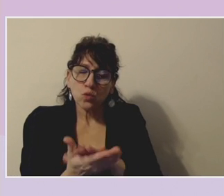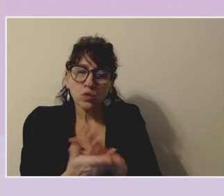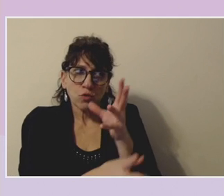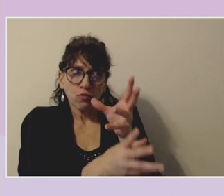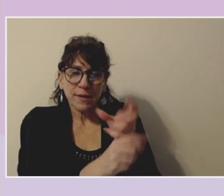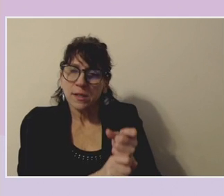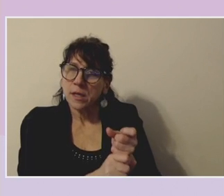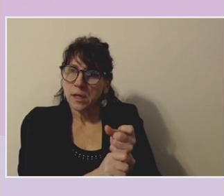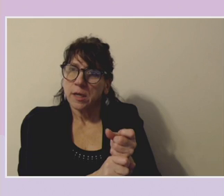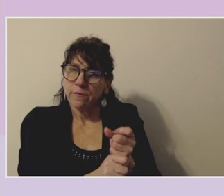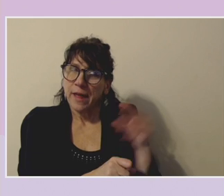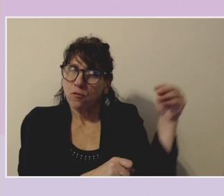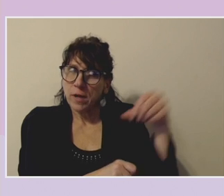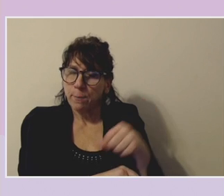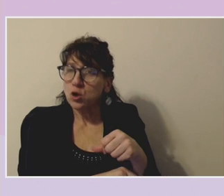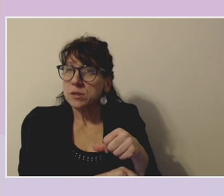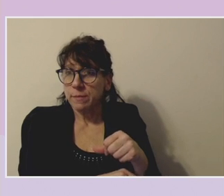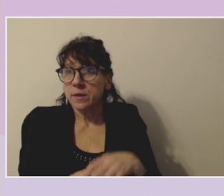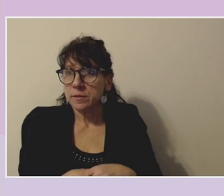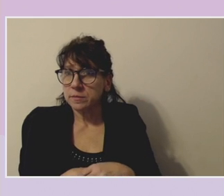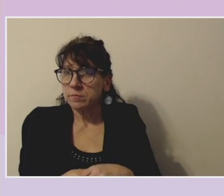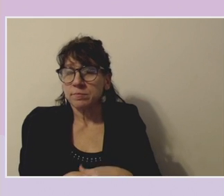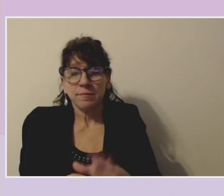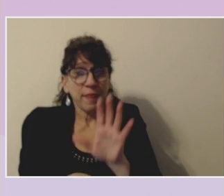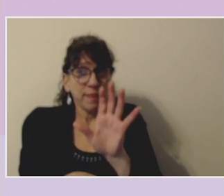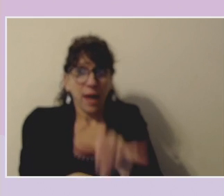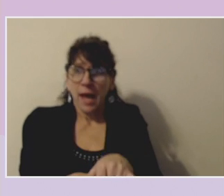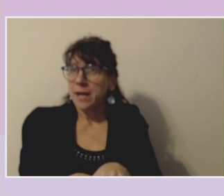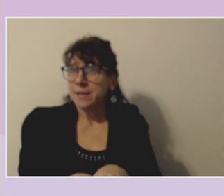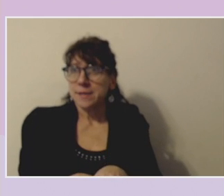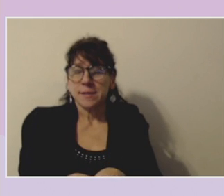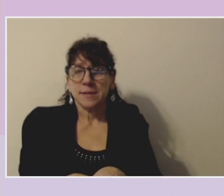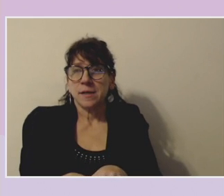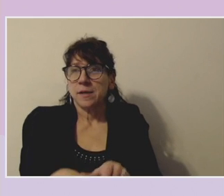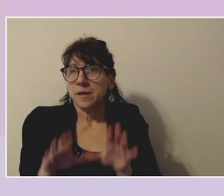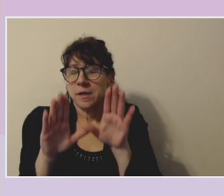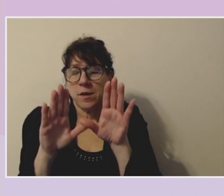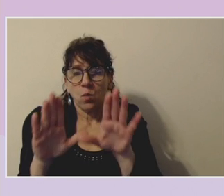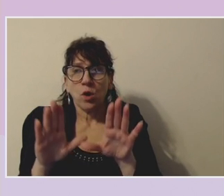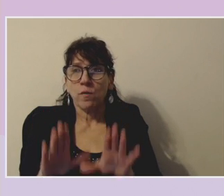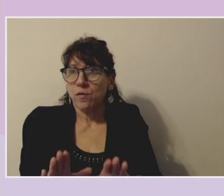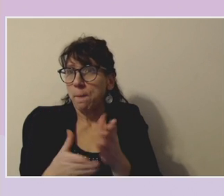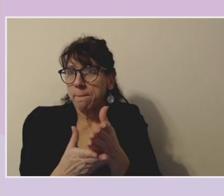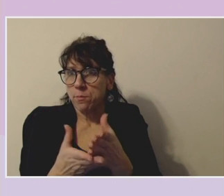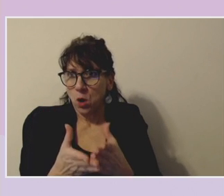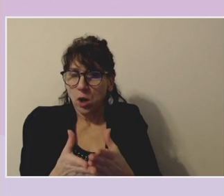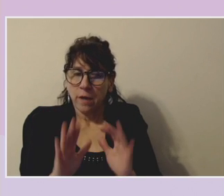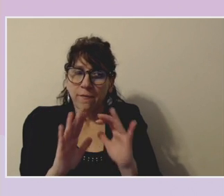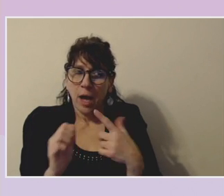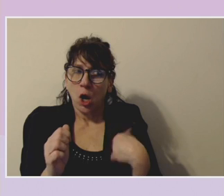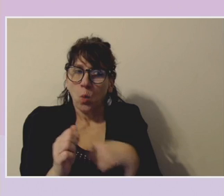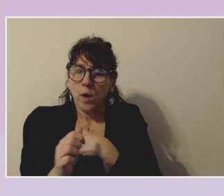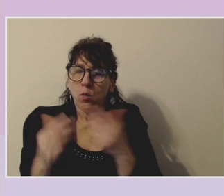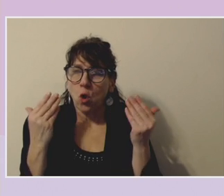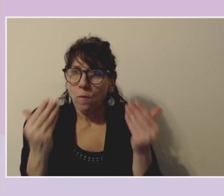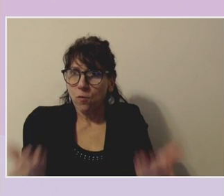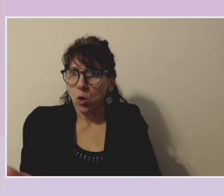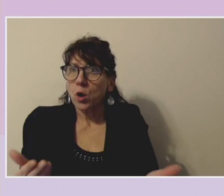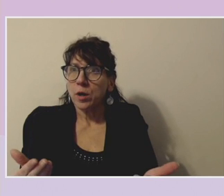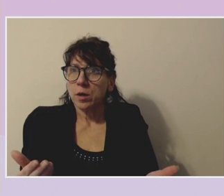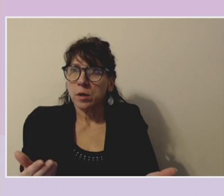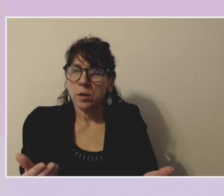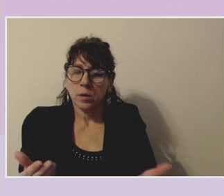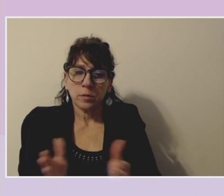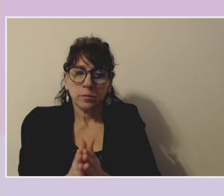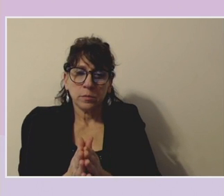that reimbursement. That is just an indispensable part of how we're going to move forward. Justice